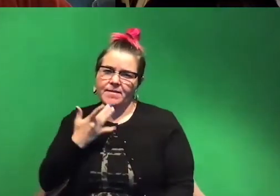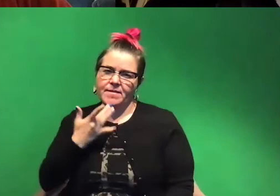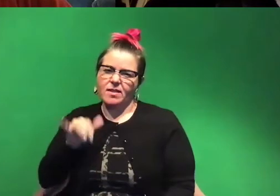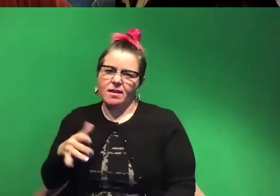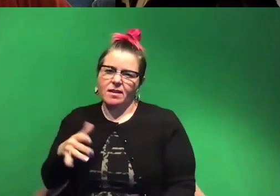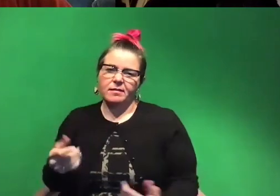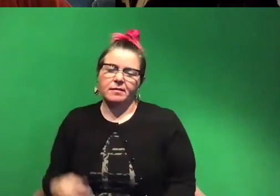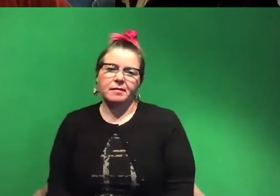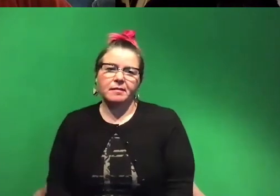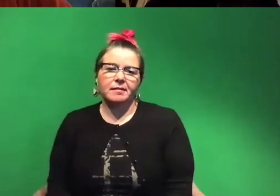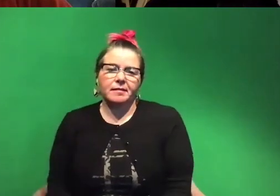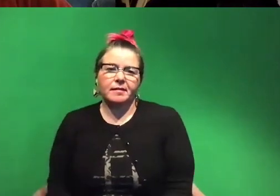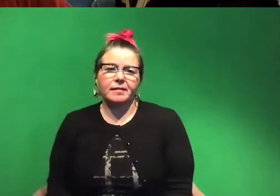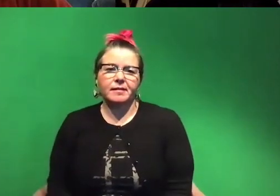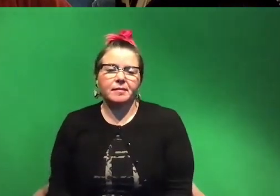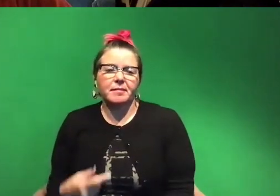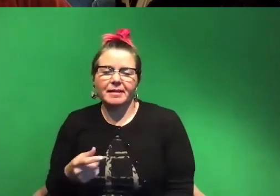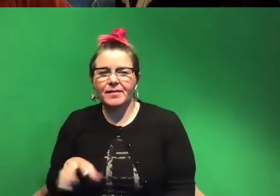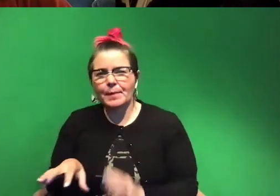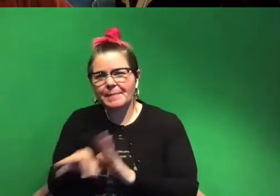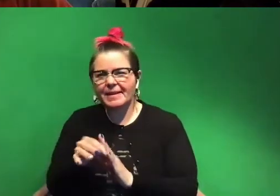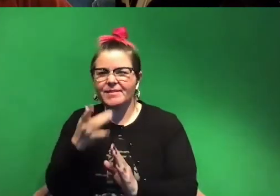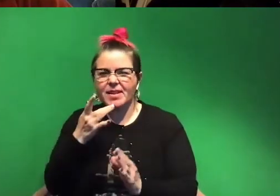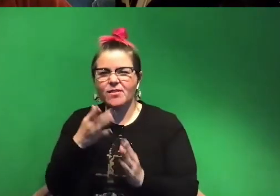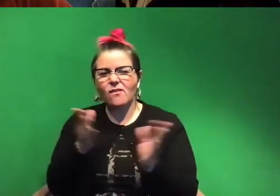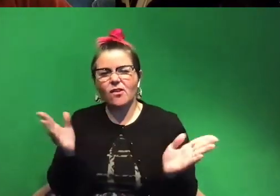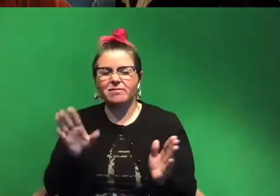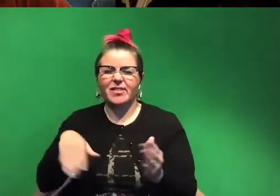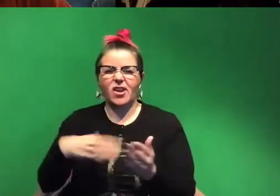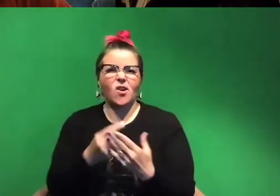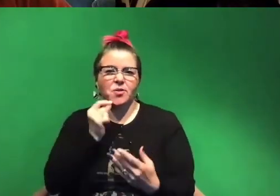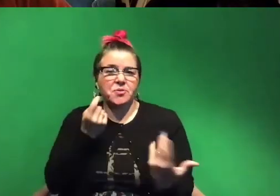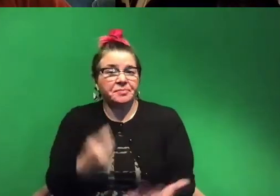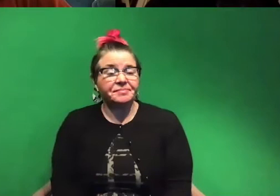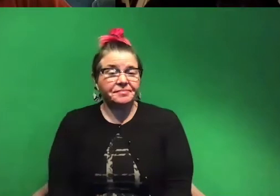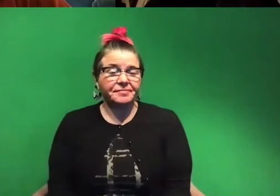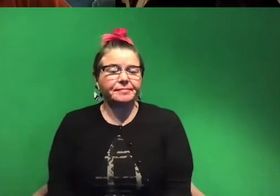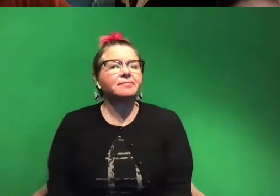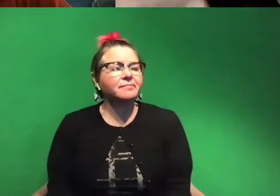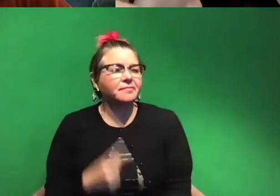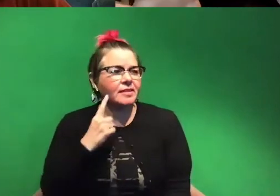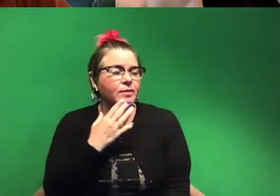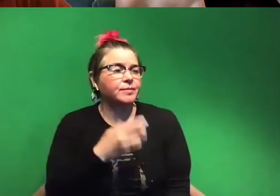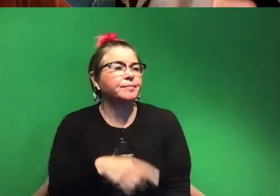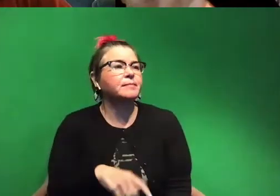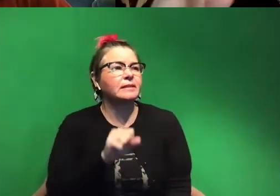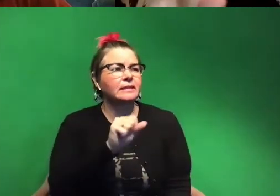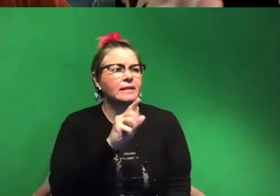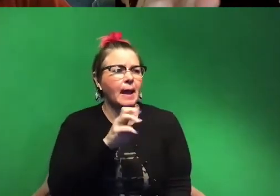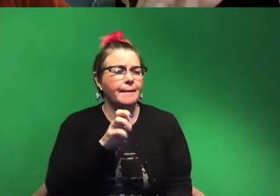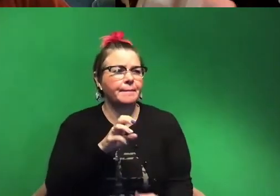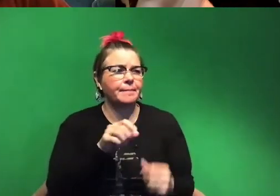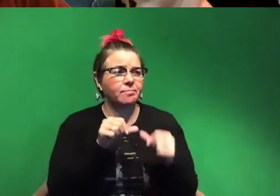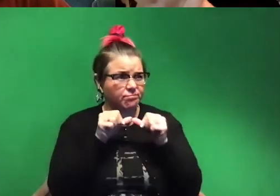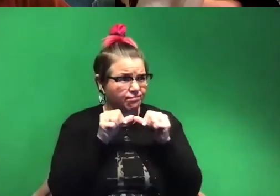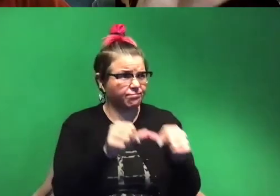don't think I would be able to choose a favorite overall. They're just pretty cool. Sounds good. Does the slime last for a